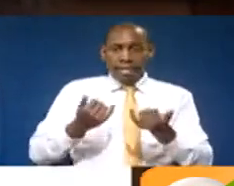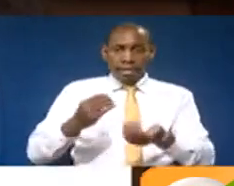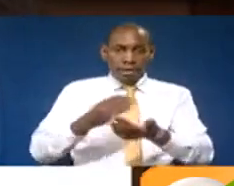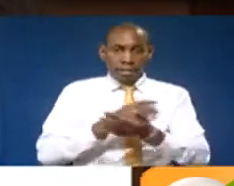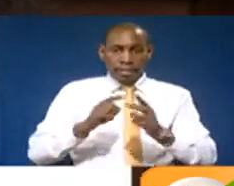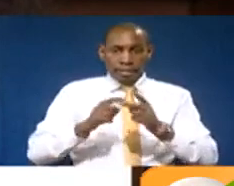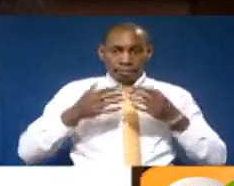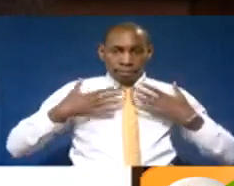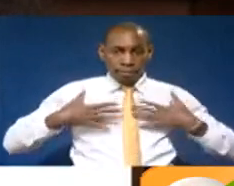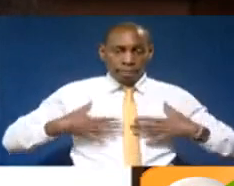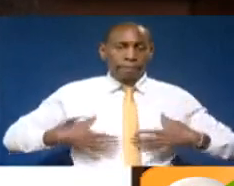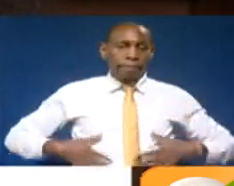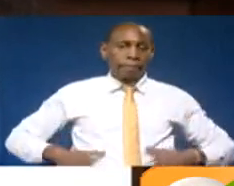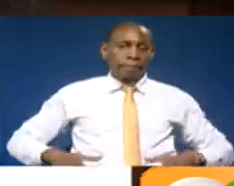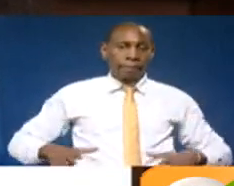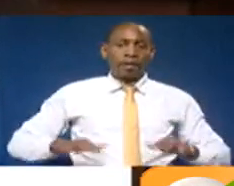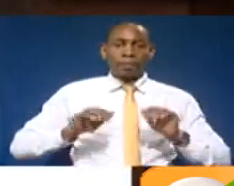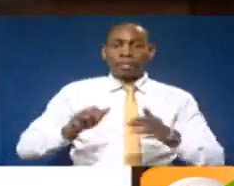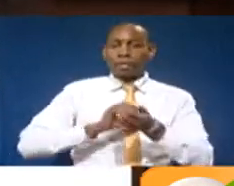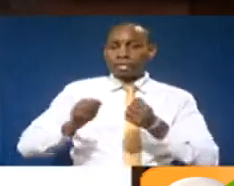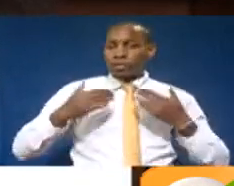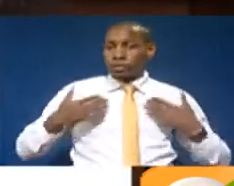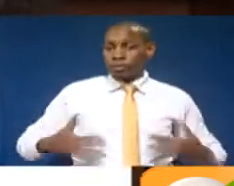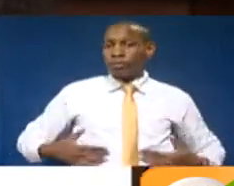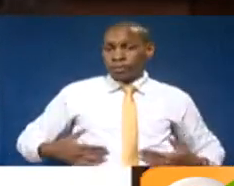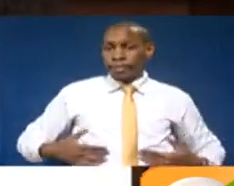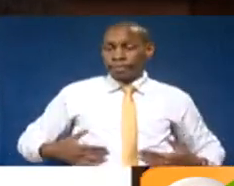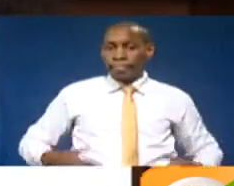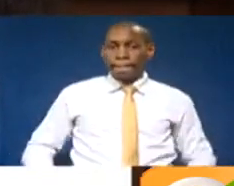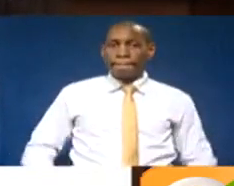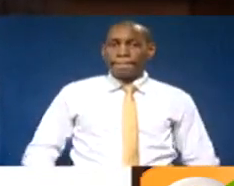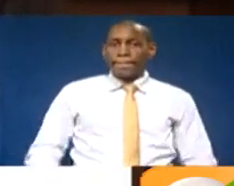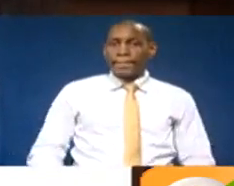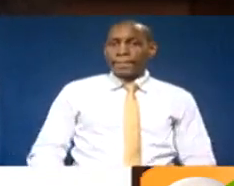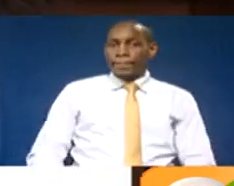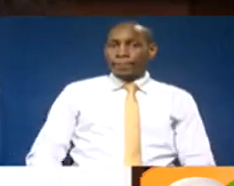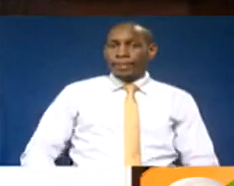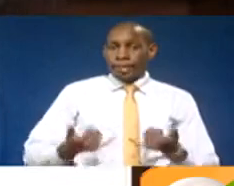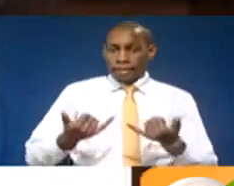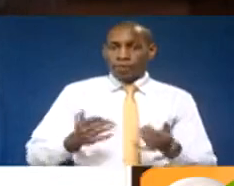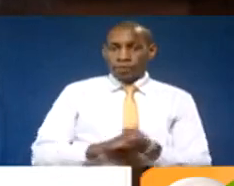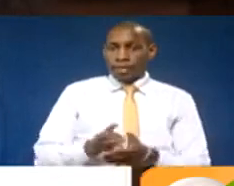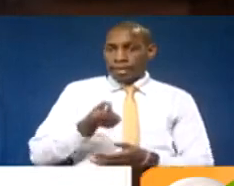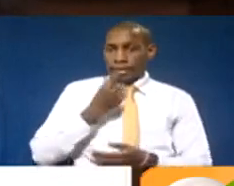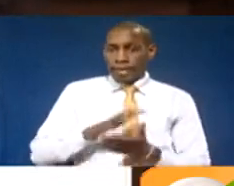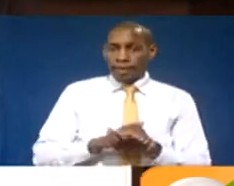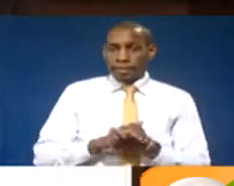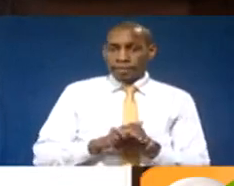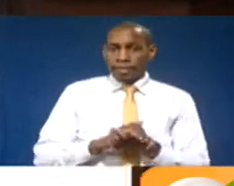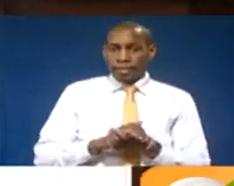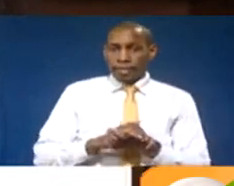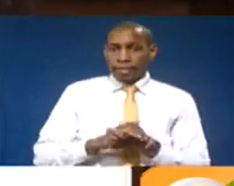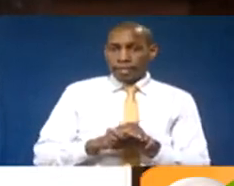start multiplying and they may destroy the body itself. So with this kind of immunotherapy, which we call immune